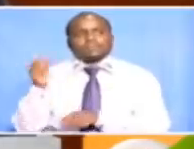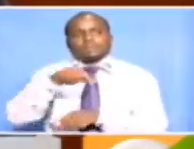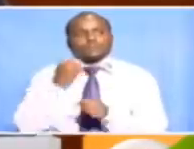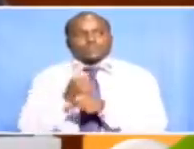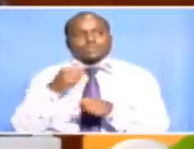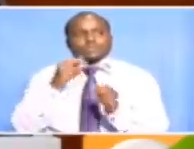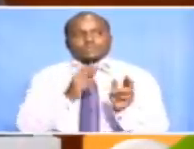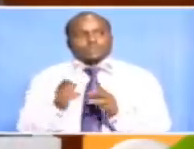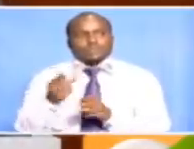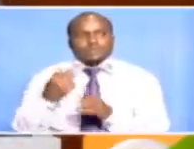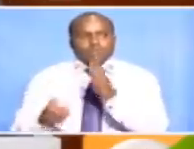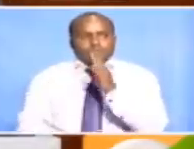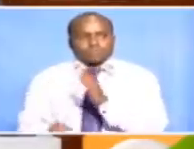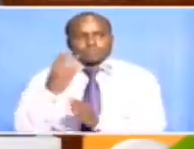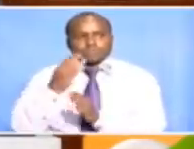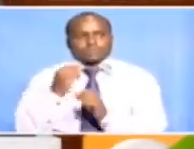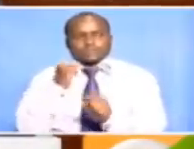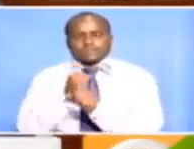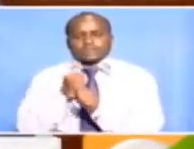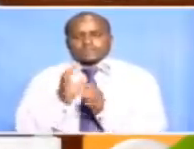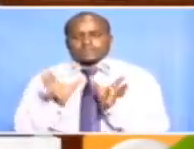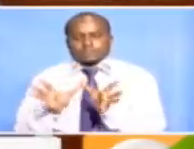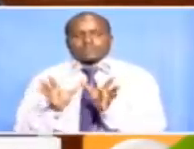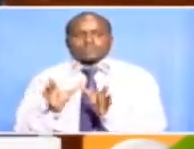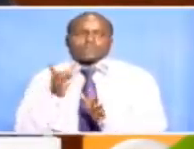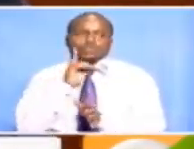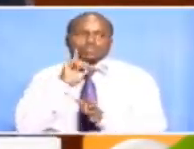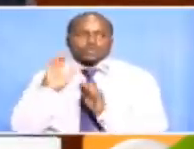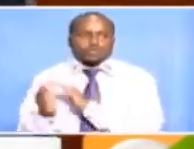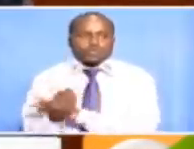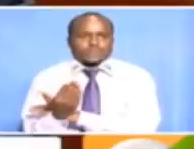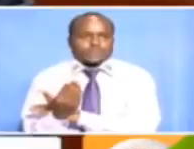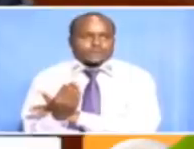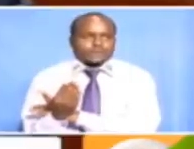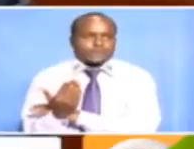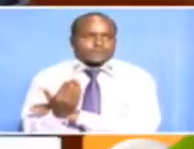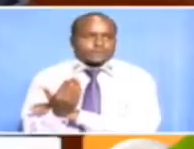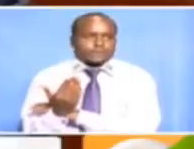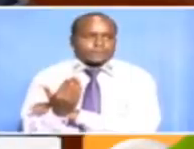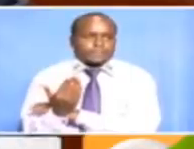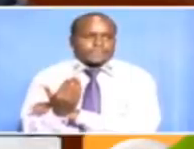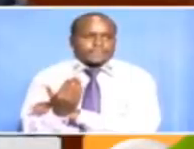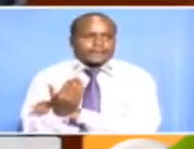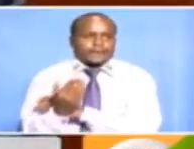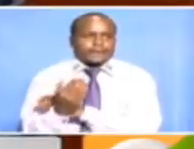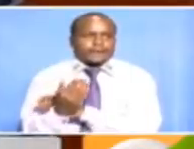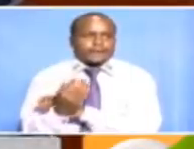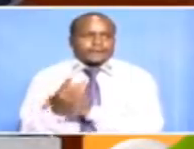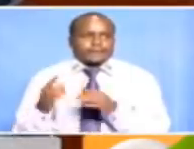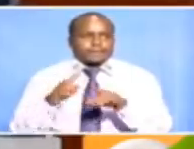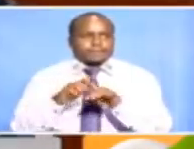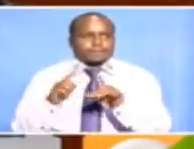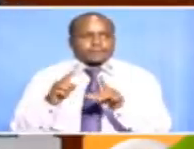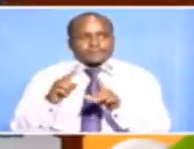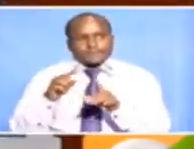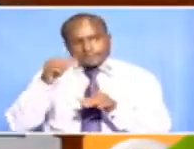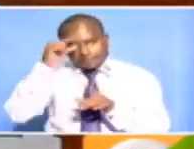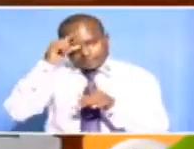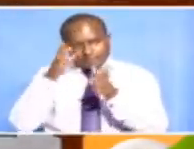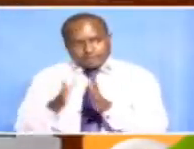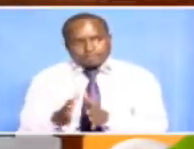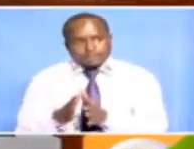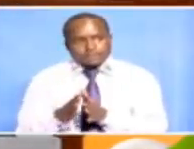We are forming a task force by tomorrow morning. Yeah? Yeah. But as the governor of this great city, we faulted the